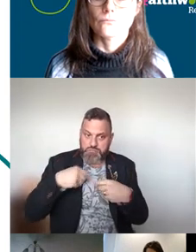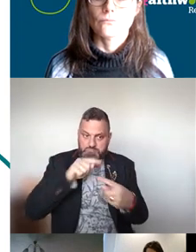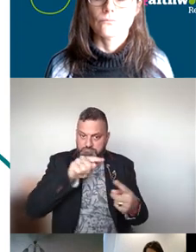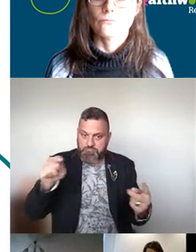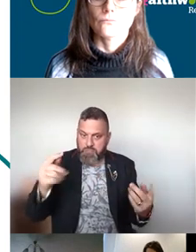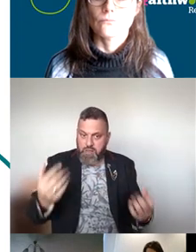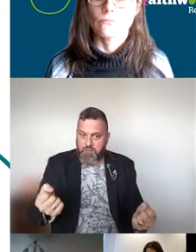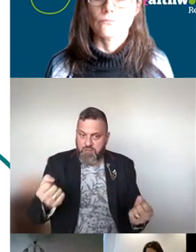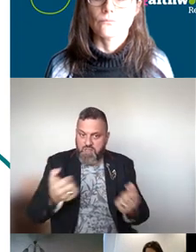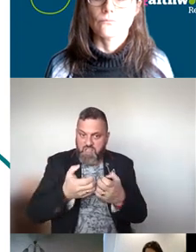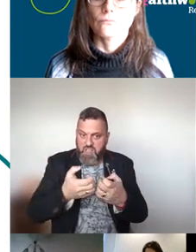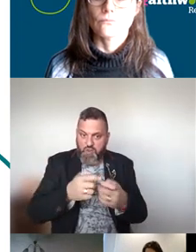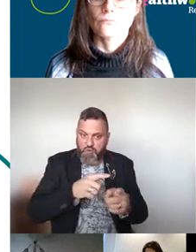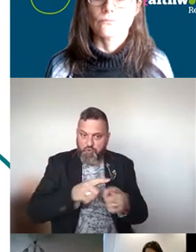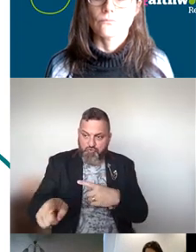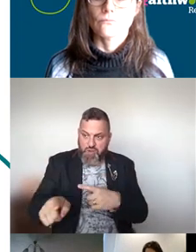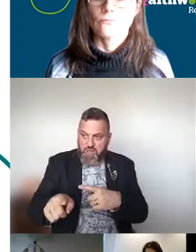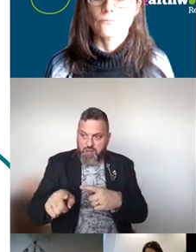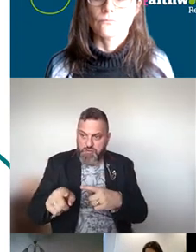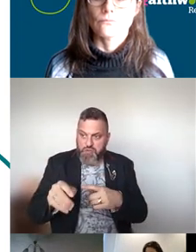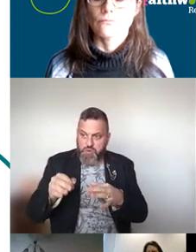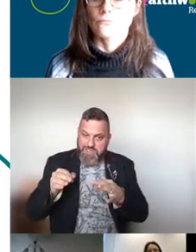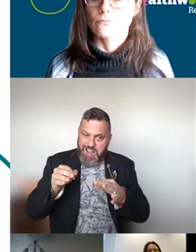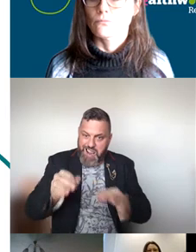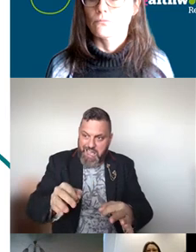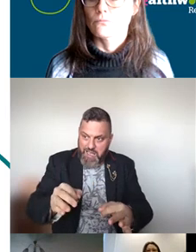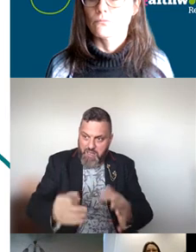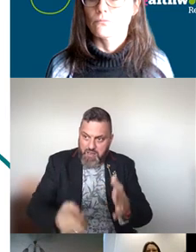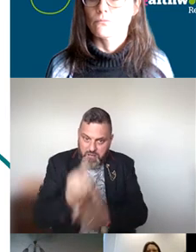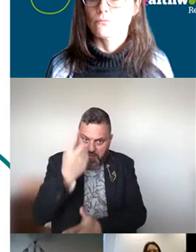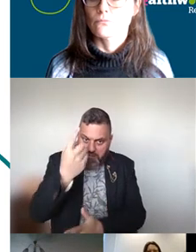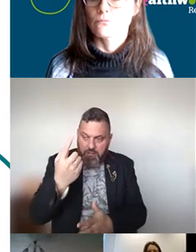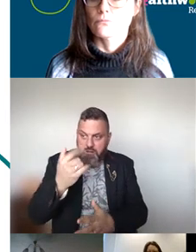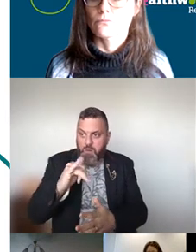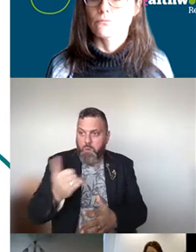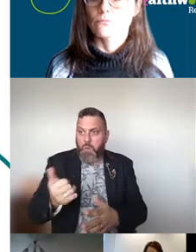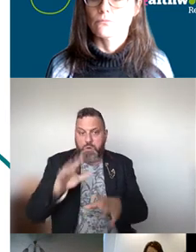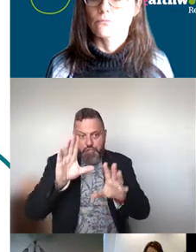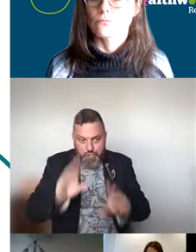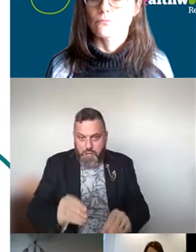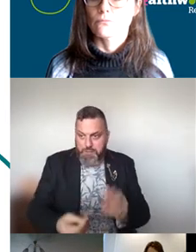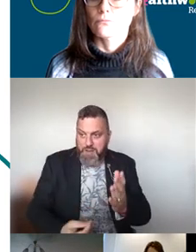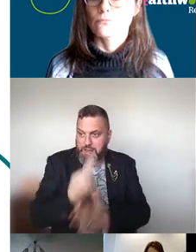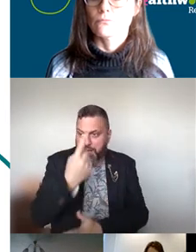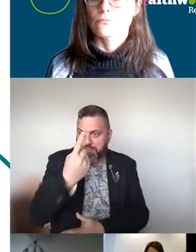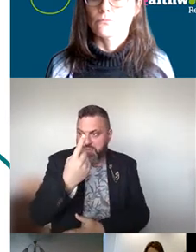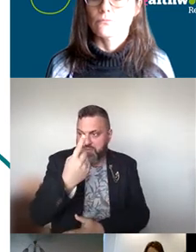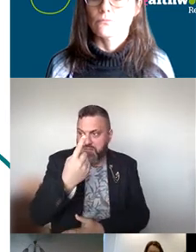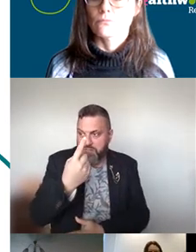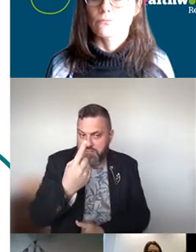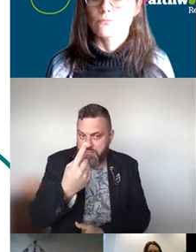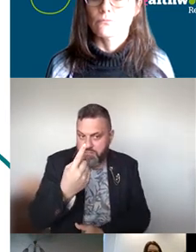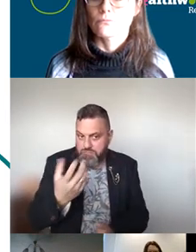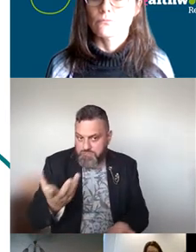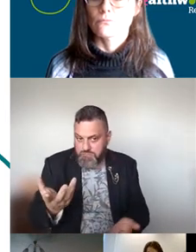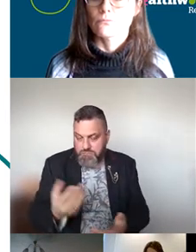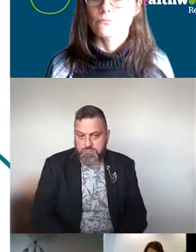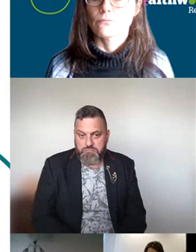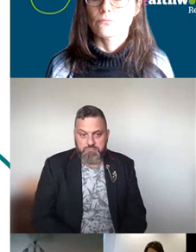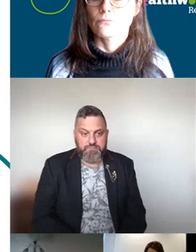will prevent the onset of those things or delay the progress of those conditions?